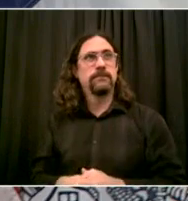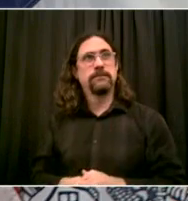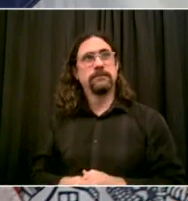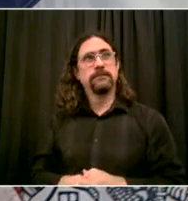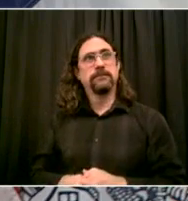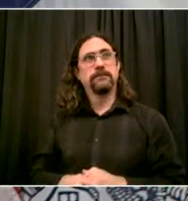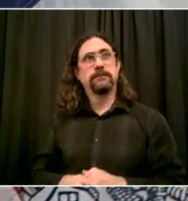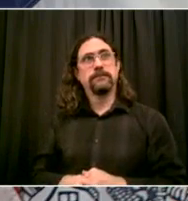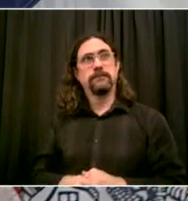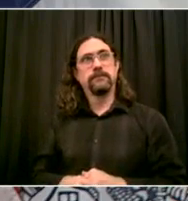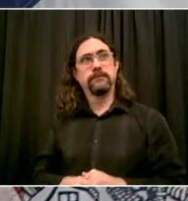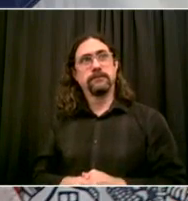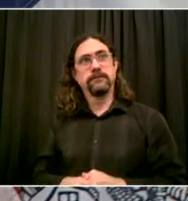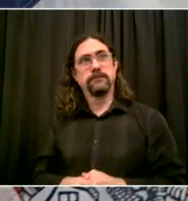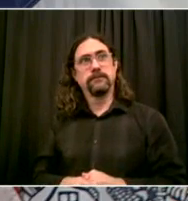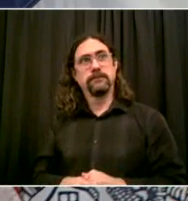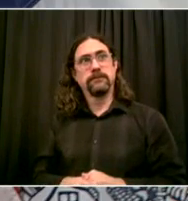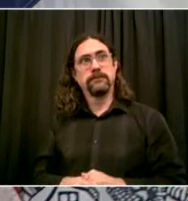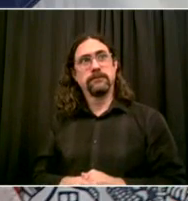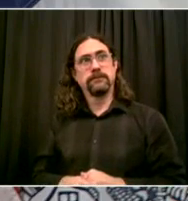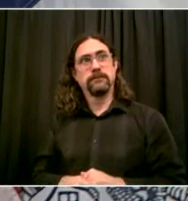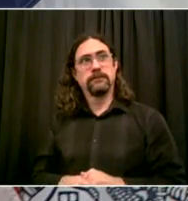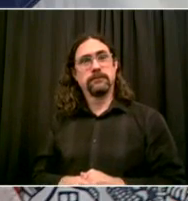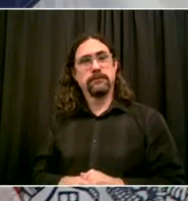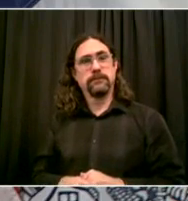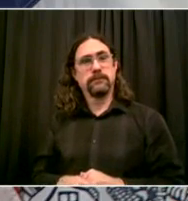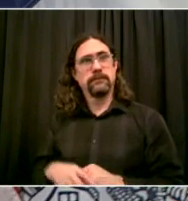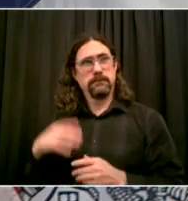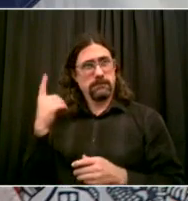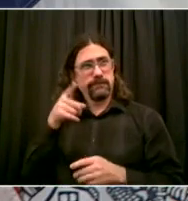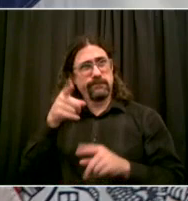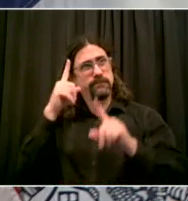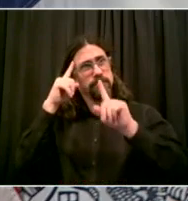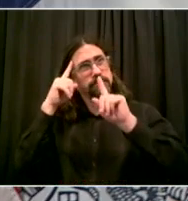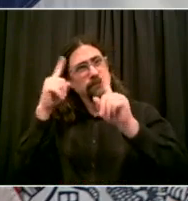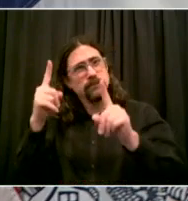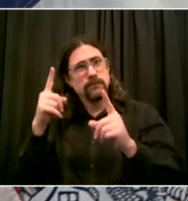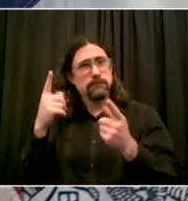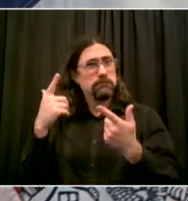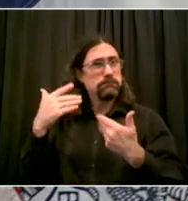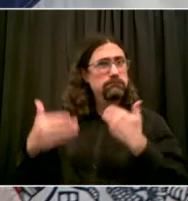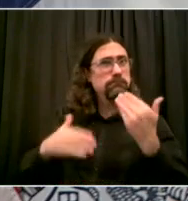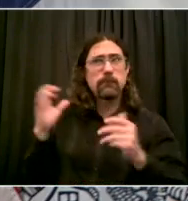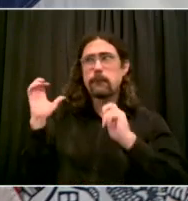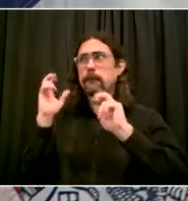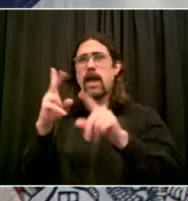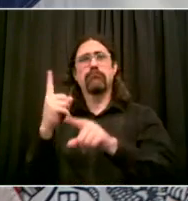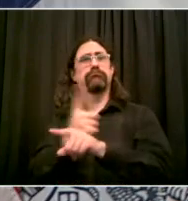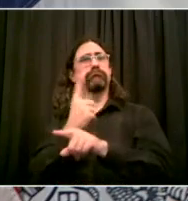happen? What I said is that 2% is to be reevaluated, and I think it should be reevaluated now.